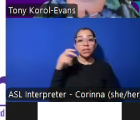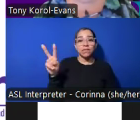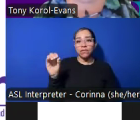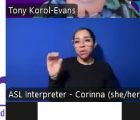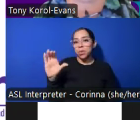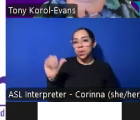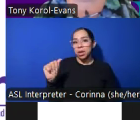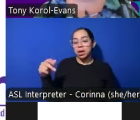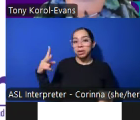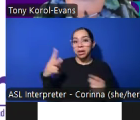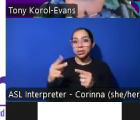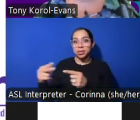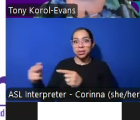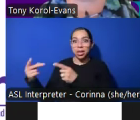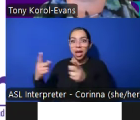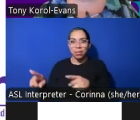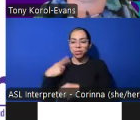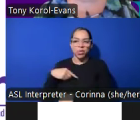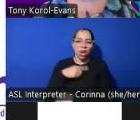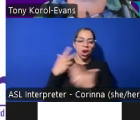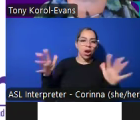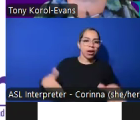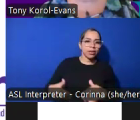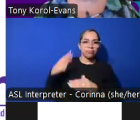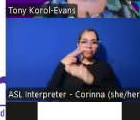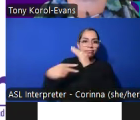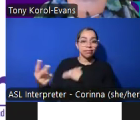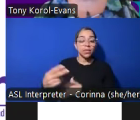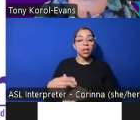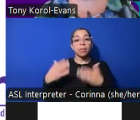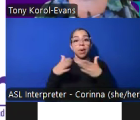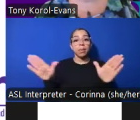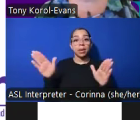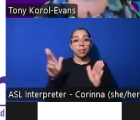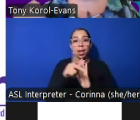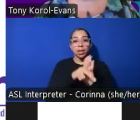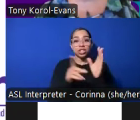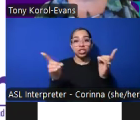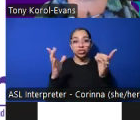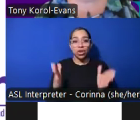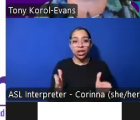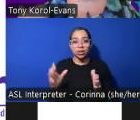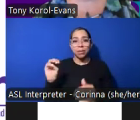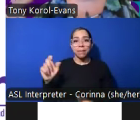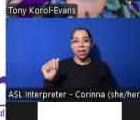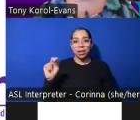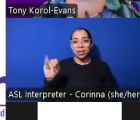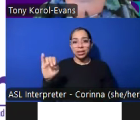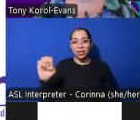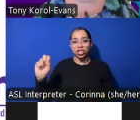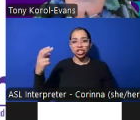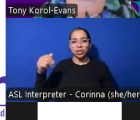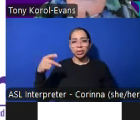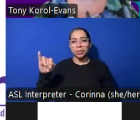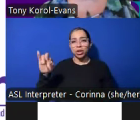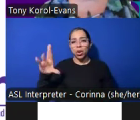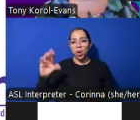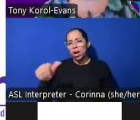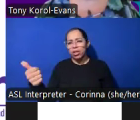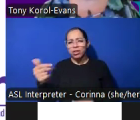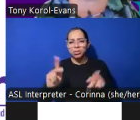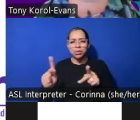that coming, and our, at that time, public policy director, Melanie Shapiro, along with a coalition of people from Women's Law Center, Maryland Coalition Against